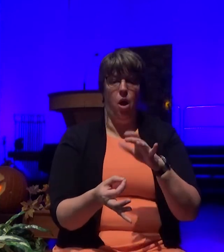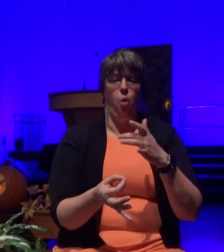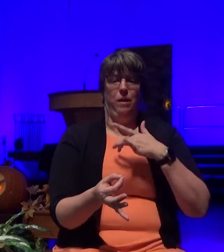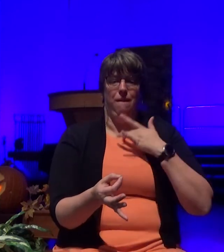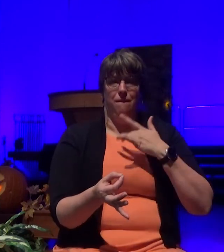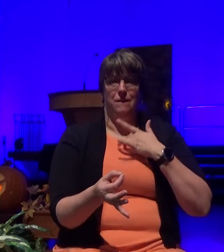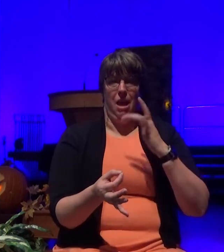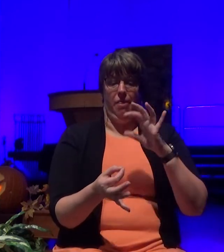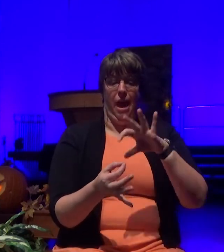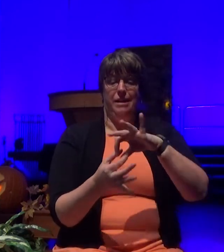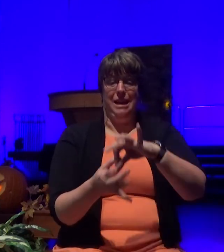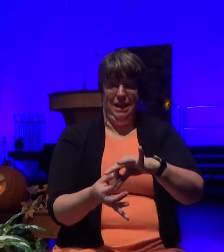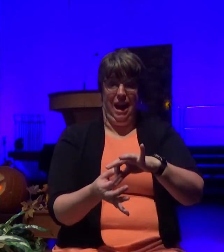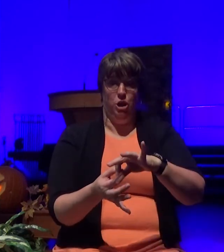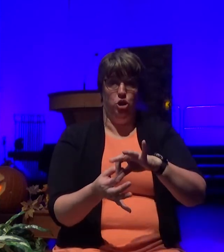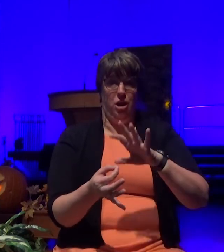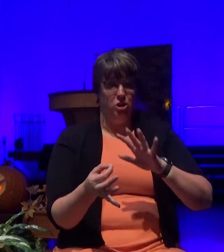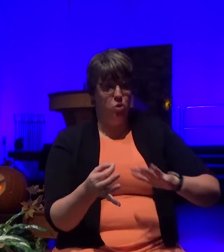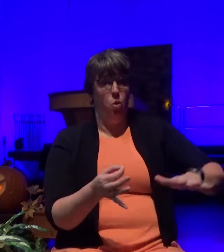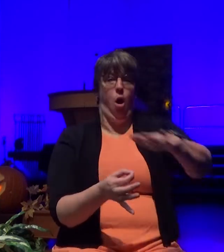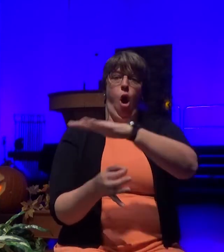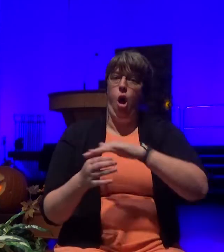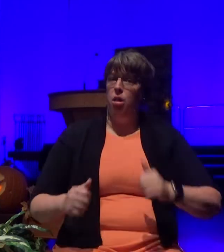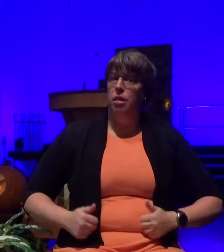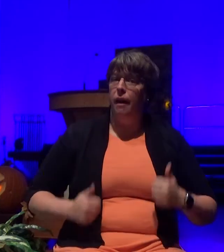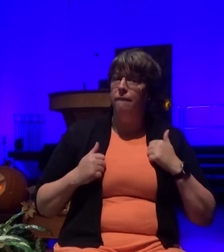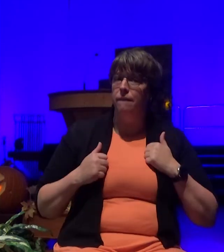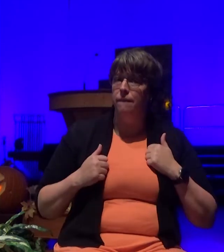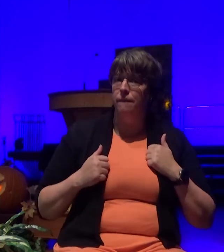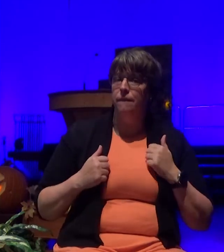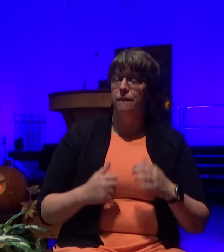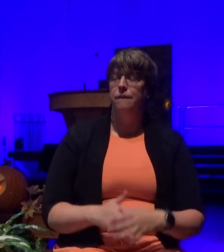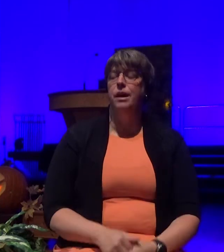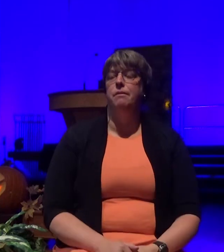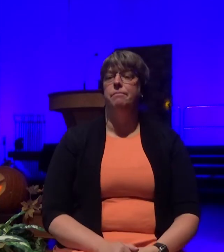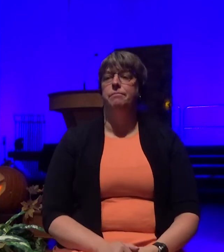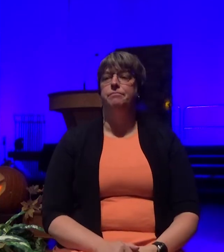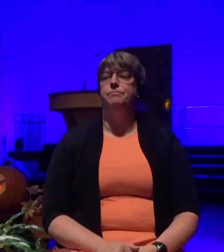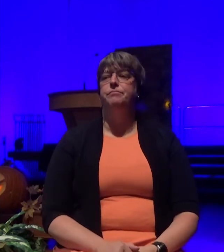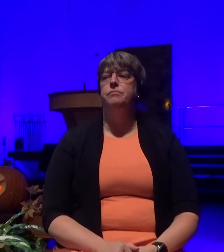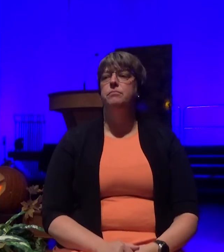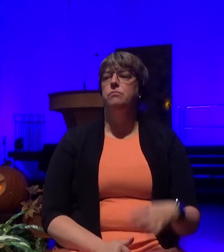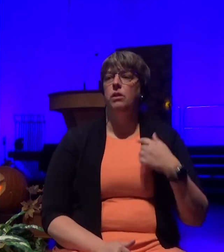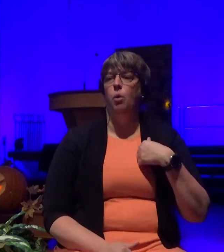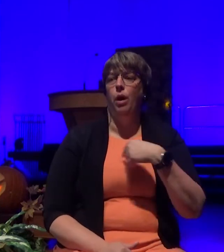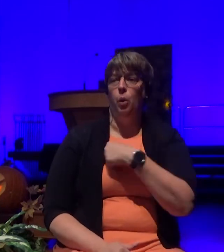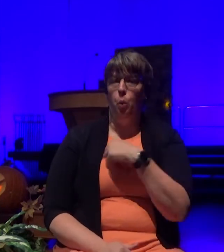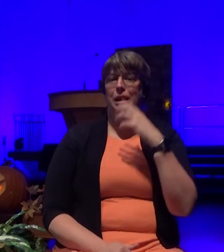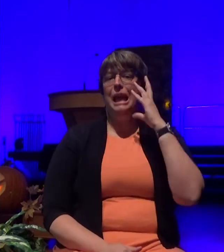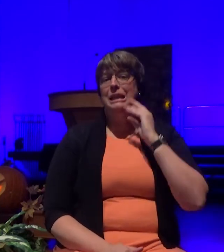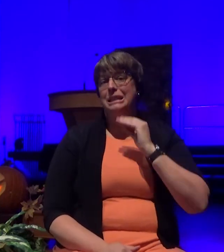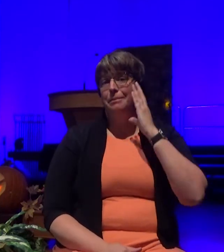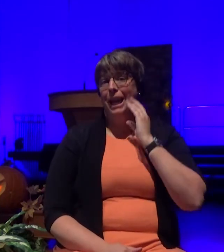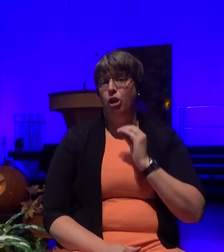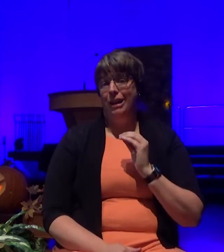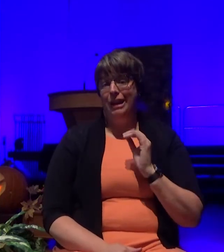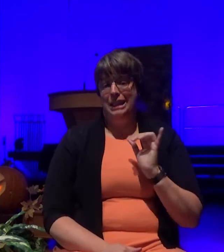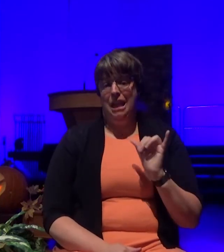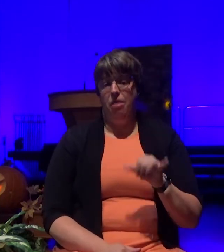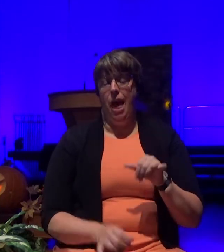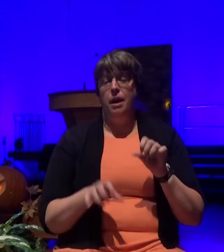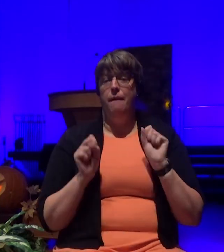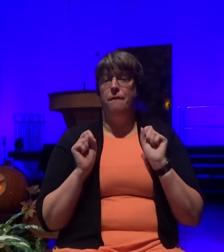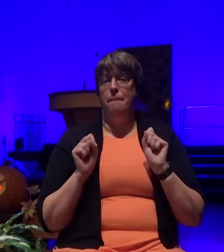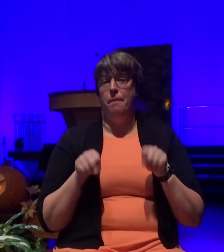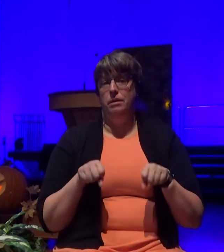to all beings. We experience that connectedness to all possibilities, because in